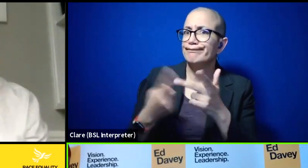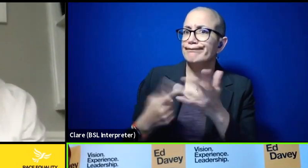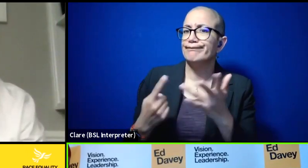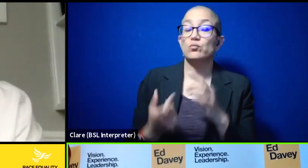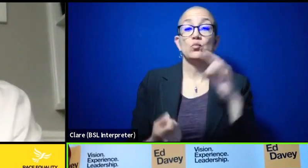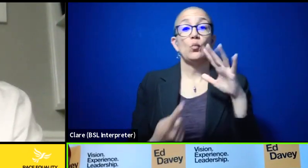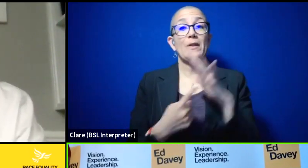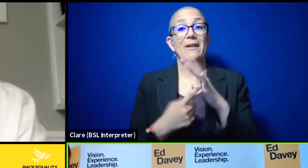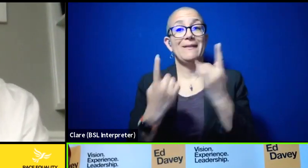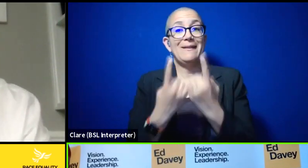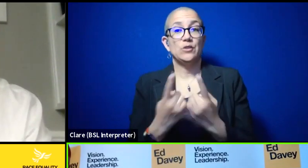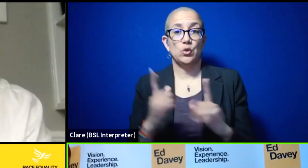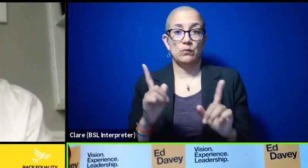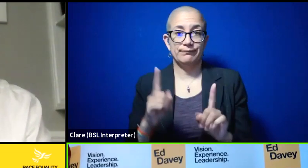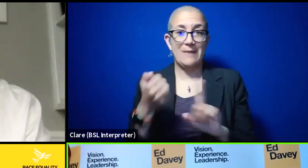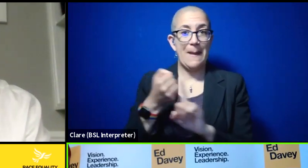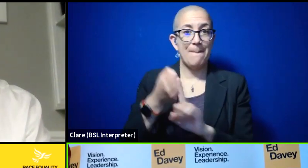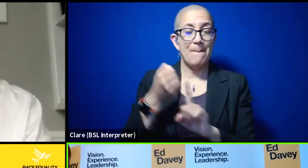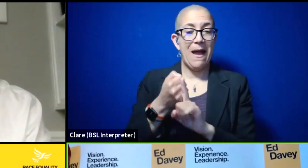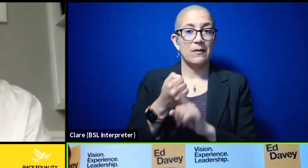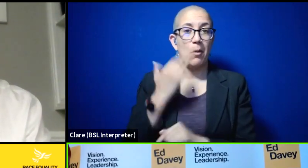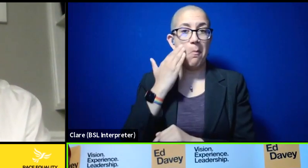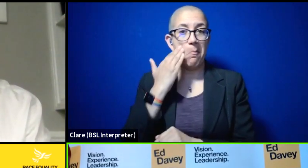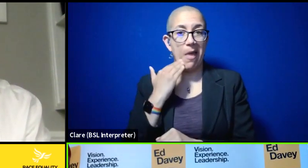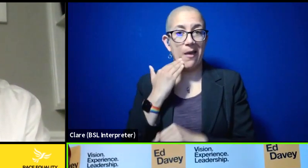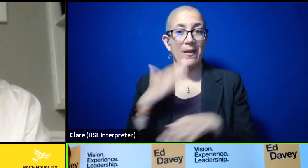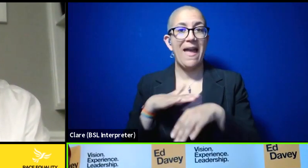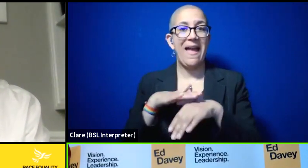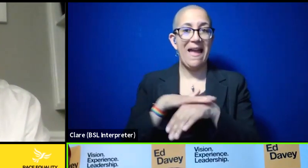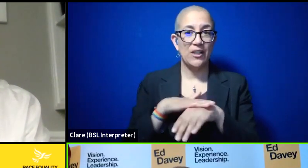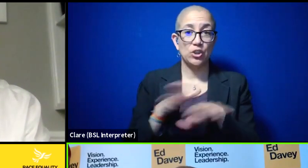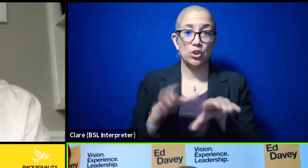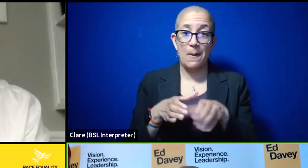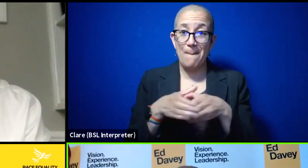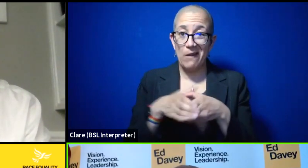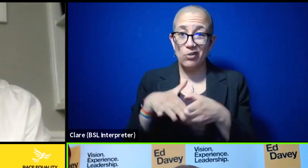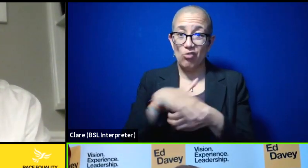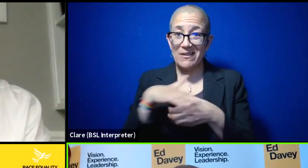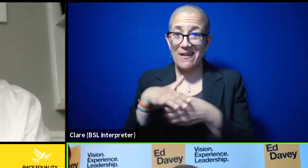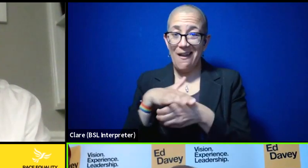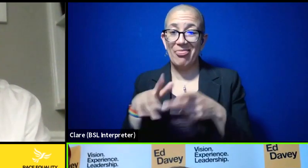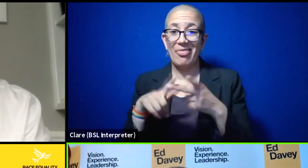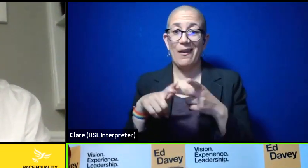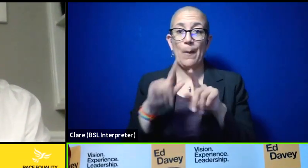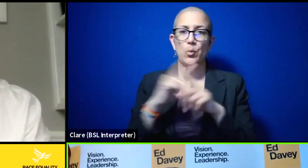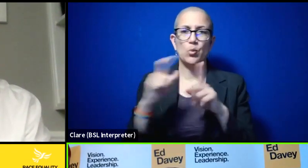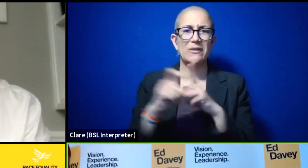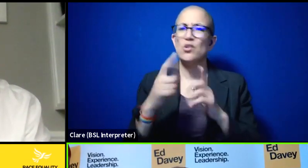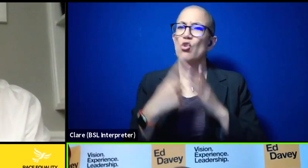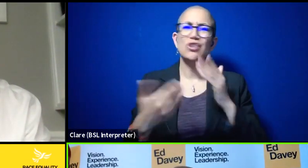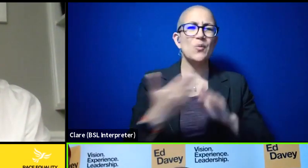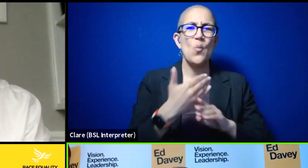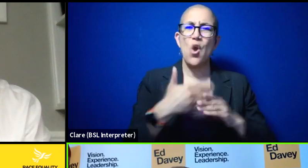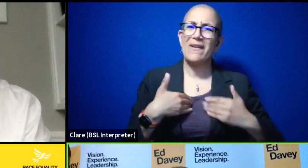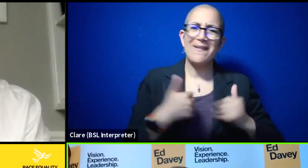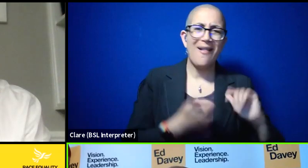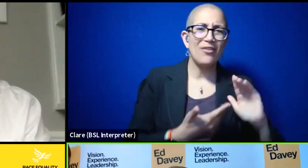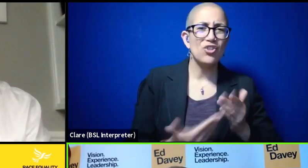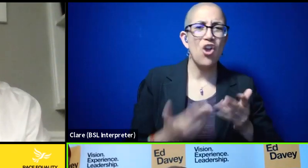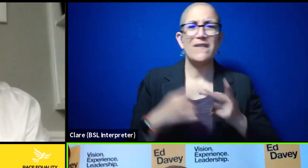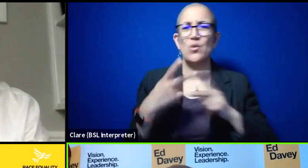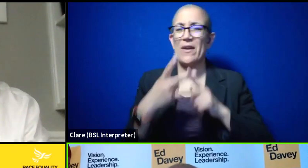the impact on Black, Asian, minority ethnic communities. And not just people who've worked in the health service and the care service and by